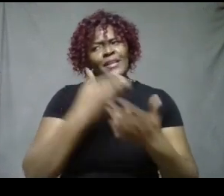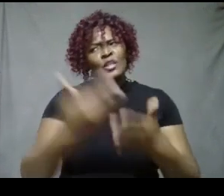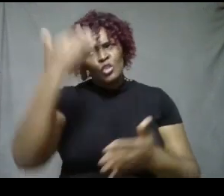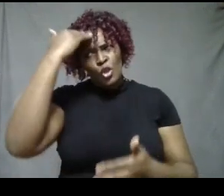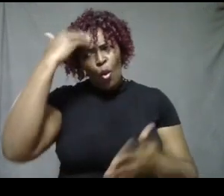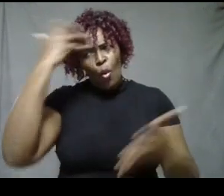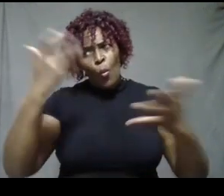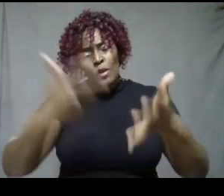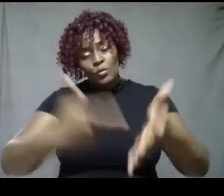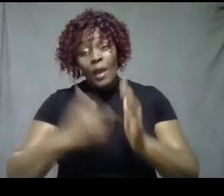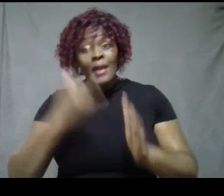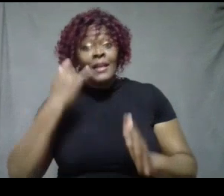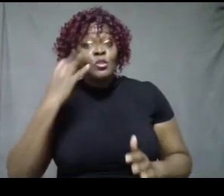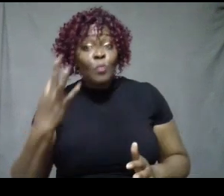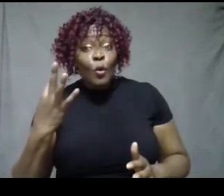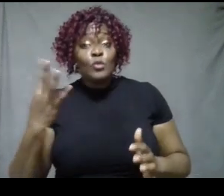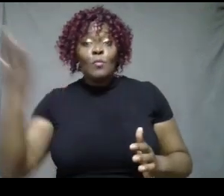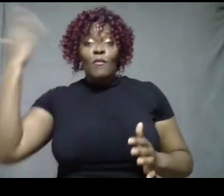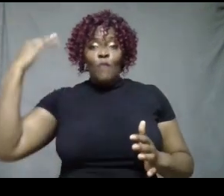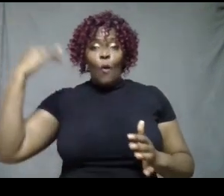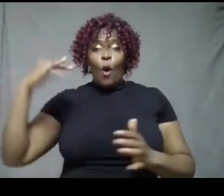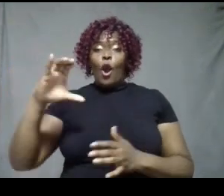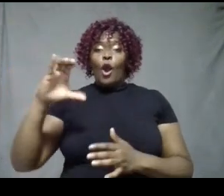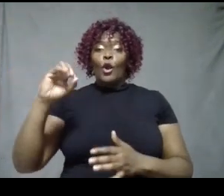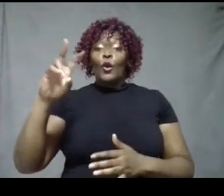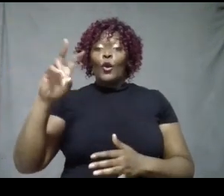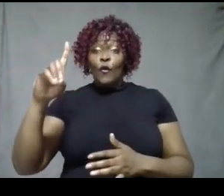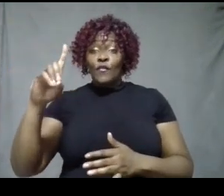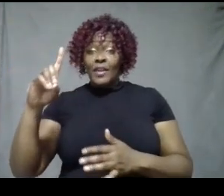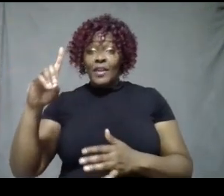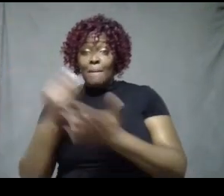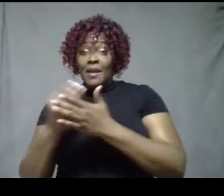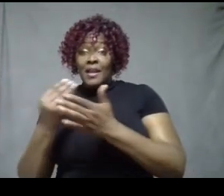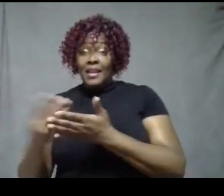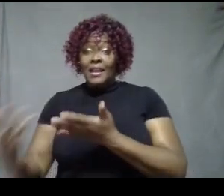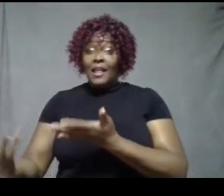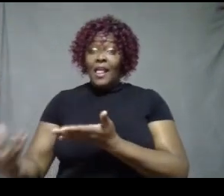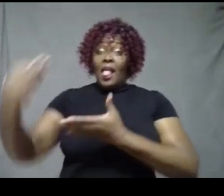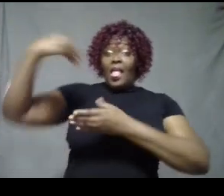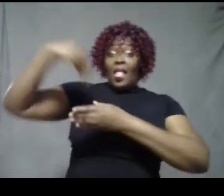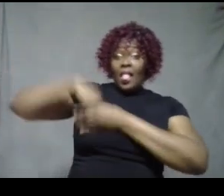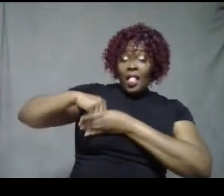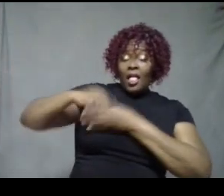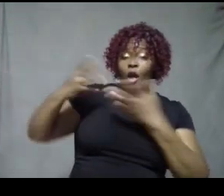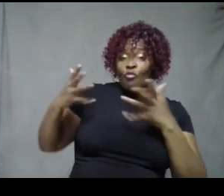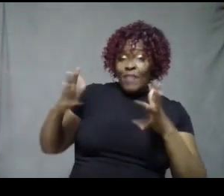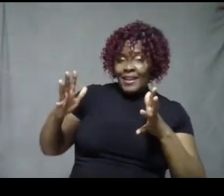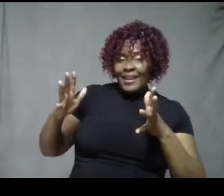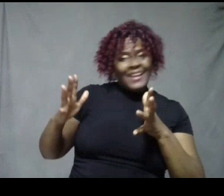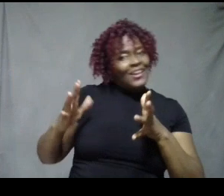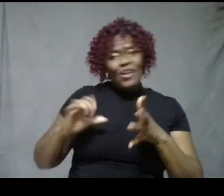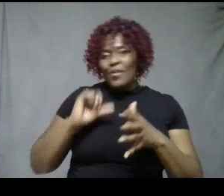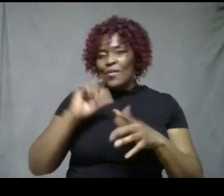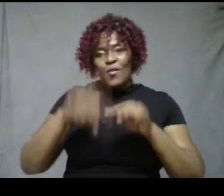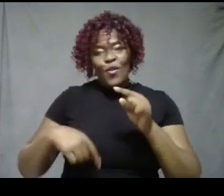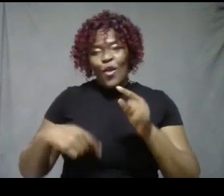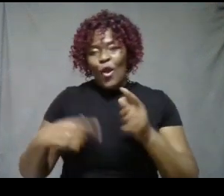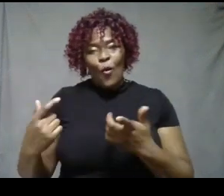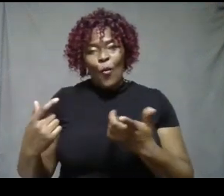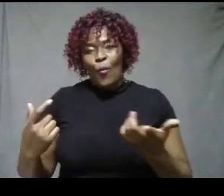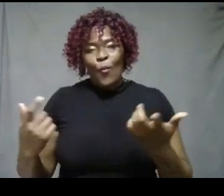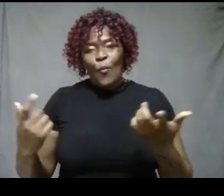had any sort of COVID relief in the past, you will not be eligible for this. But I think all of us, besides